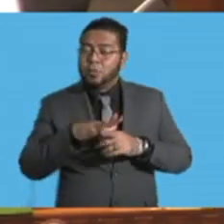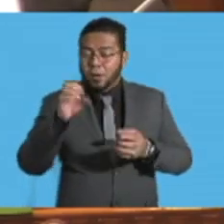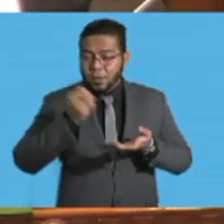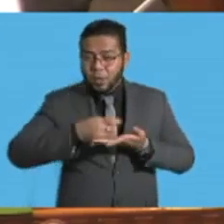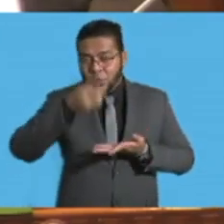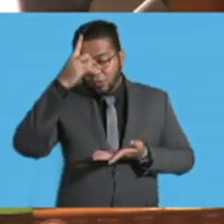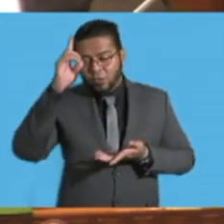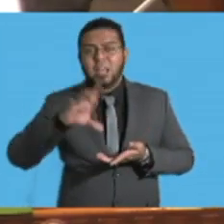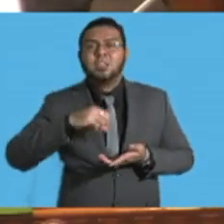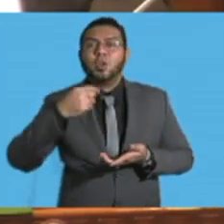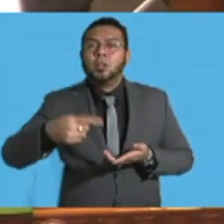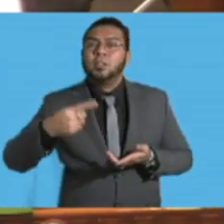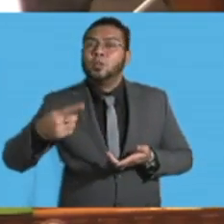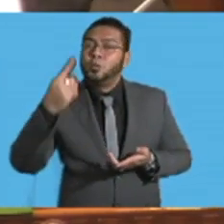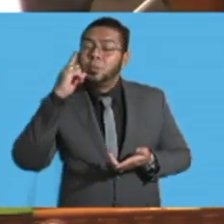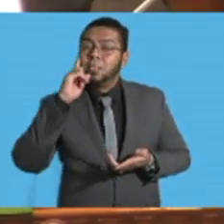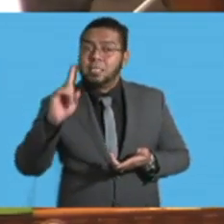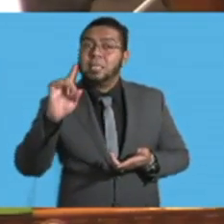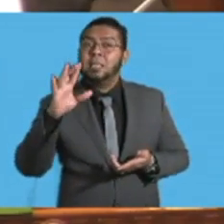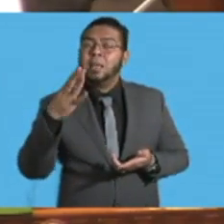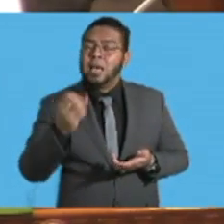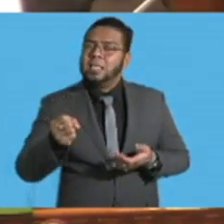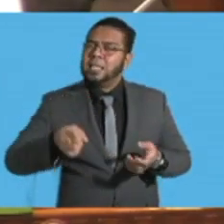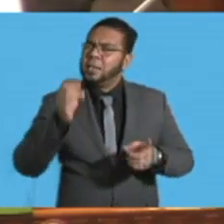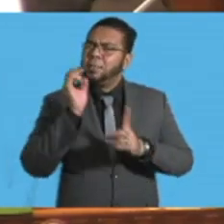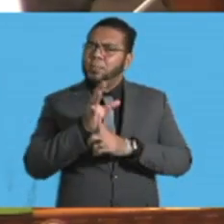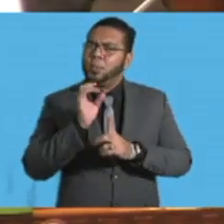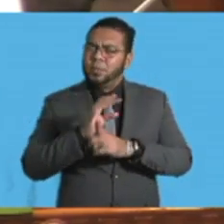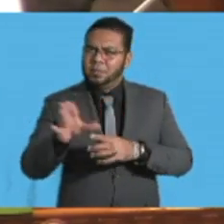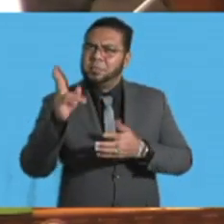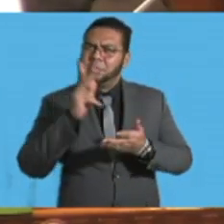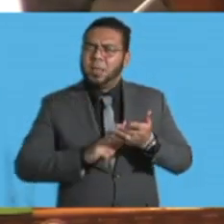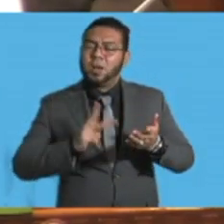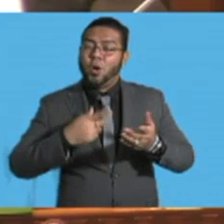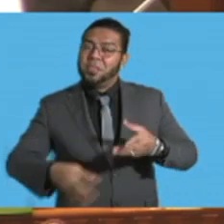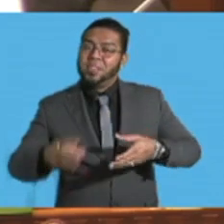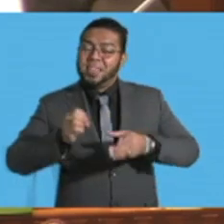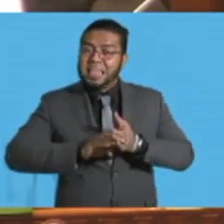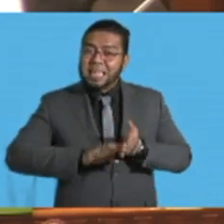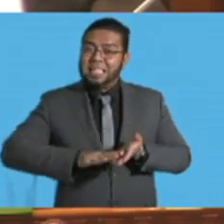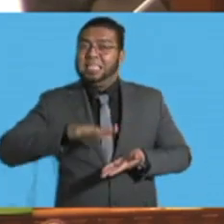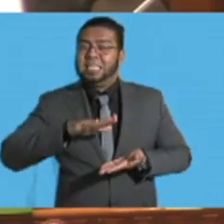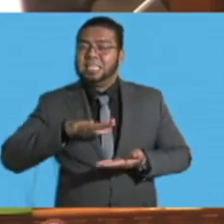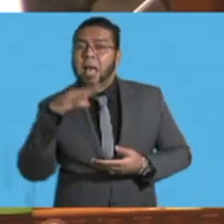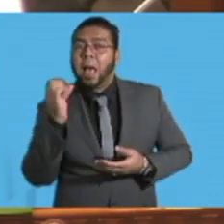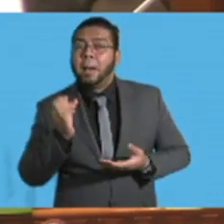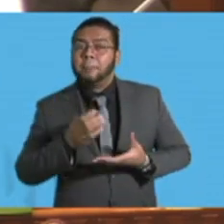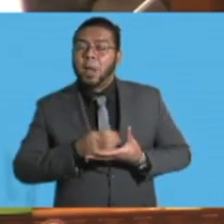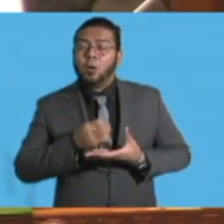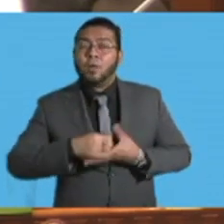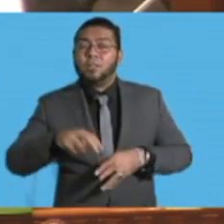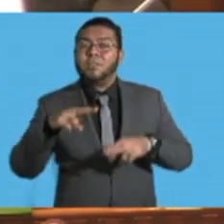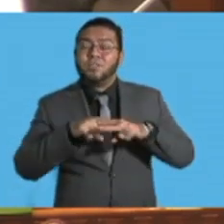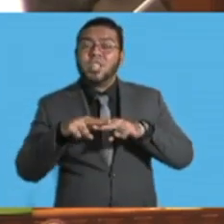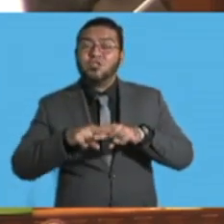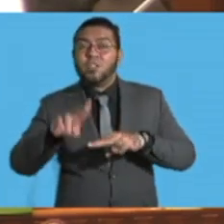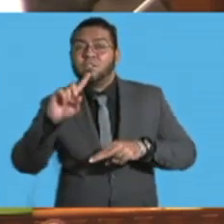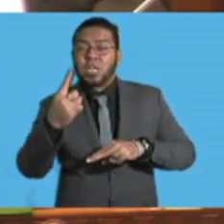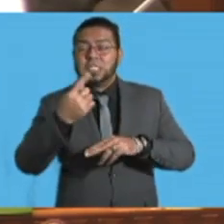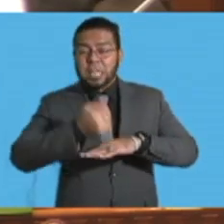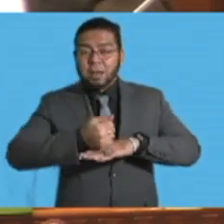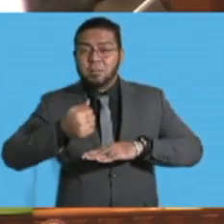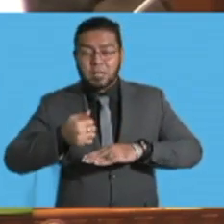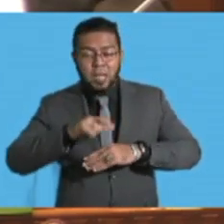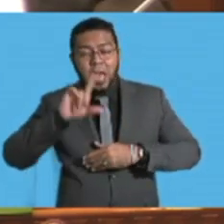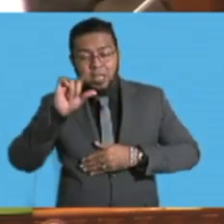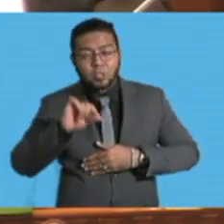continued to be seen as an essential component on the increased amount the Fiji First government has continued to spend